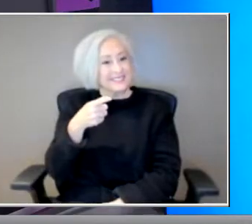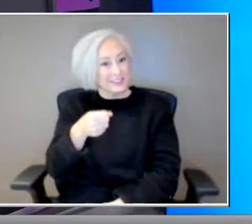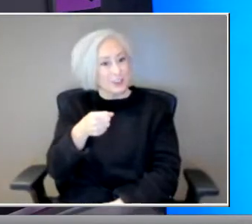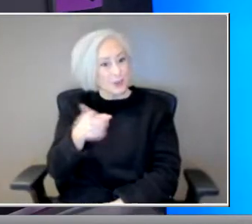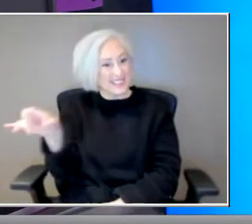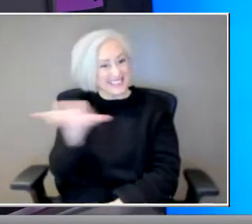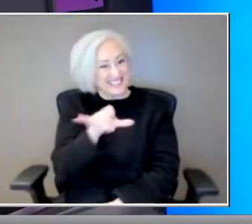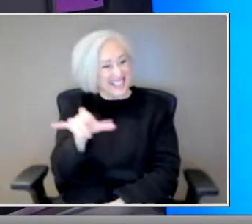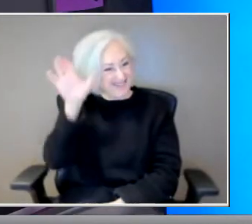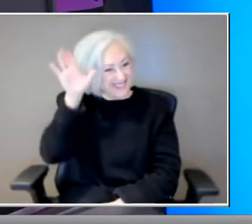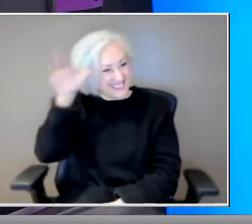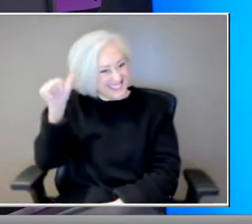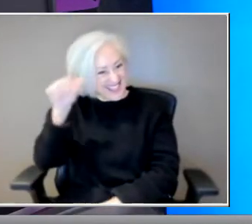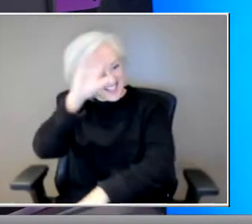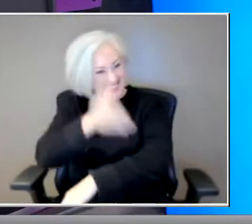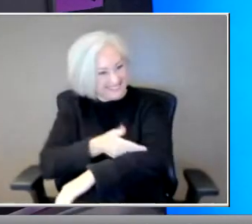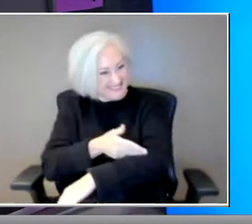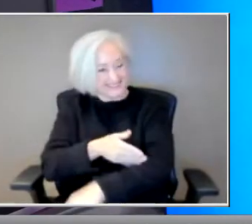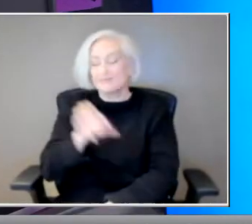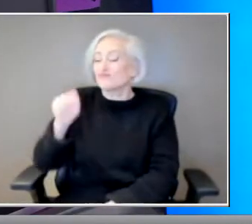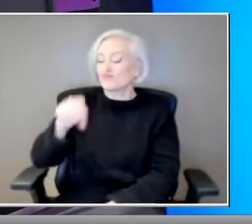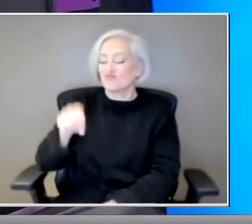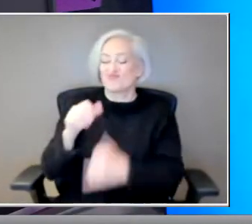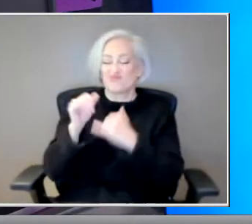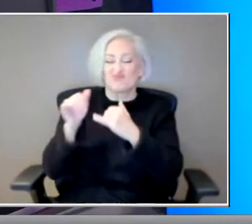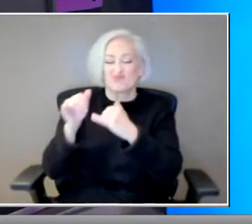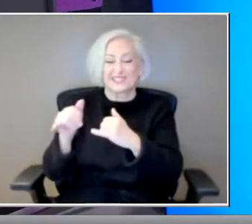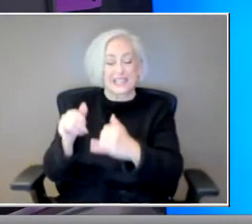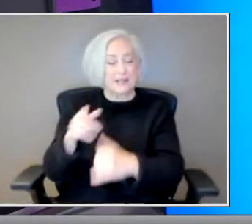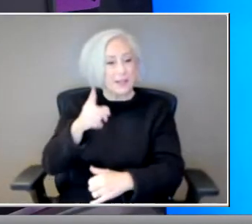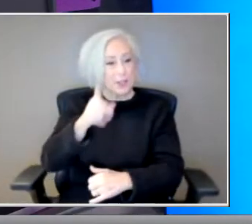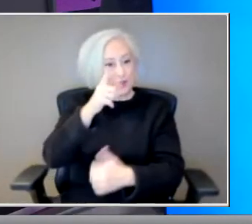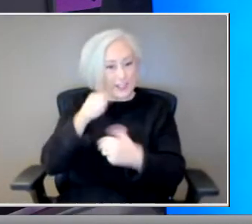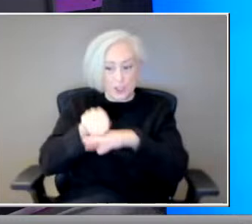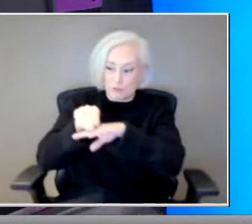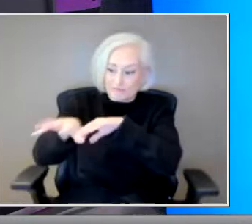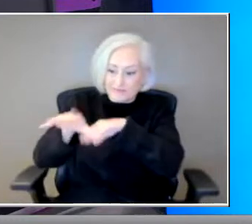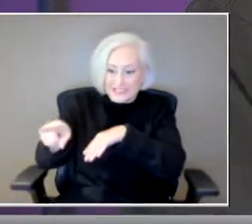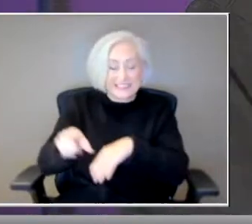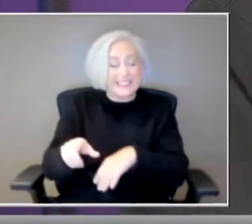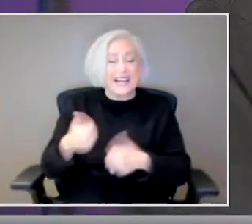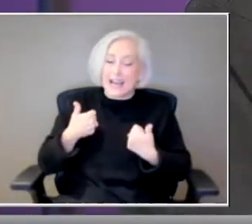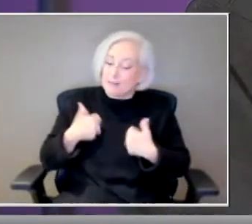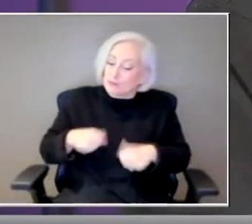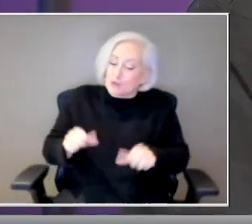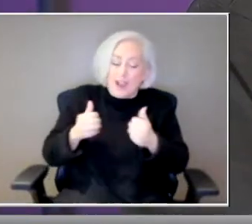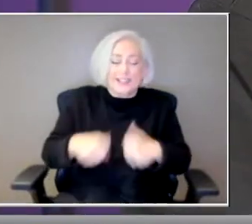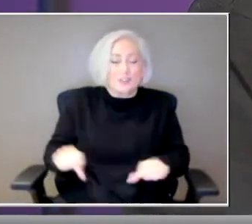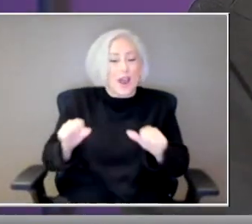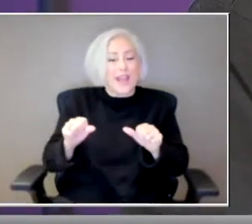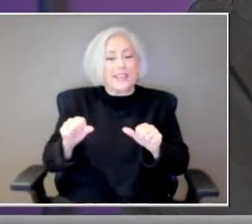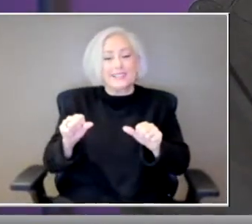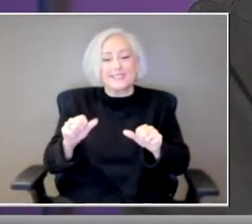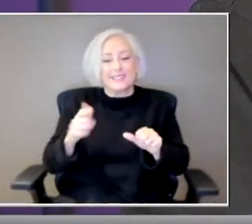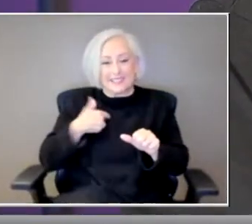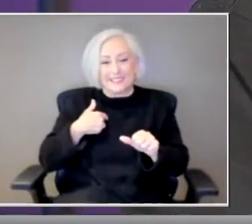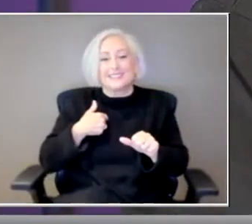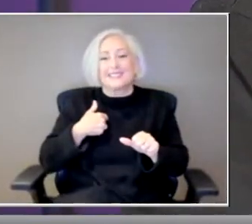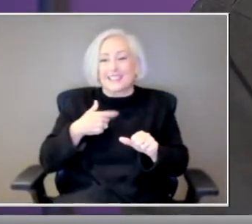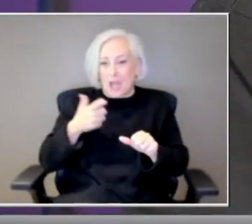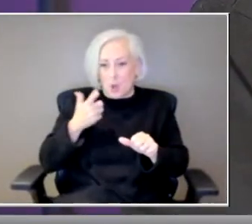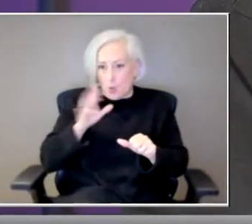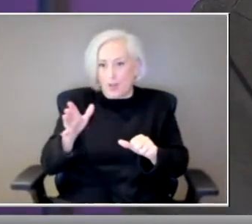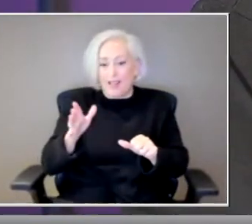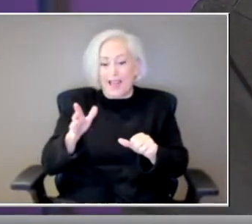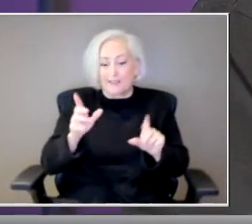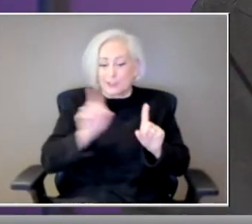bit, yeah. Yeah, for sure. You think you're getting through to him? I'm working on it, you know. I'm going to get him there if I have to take him myself, but he's